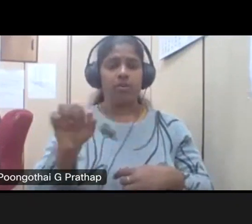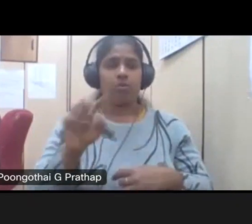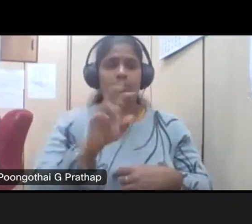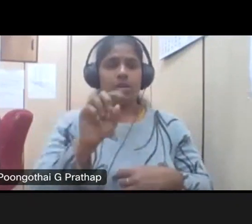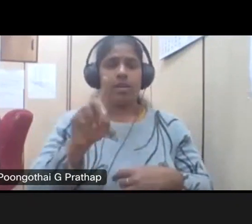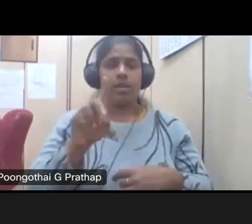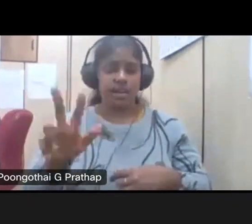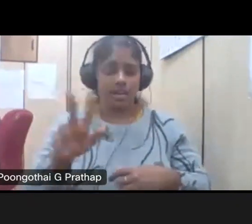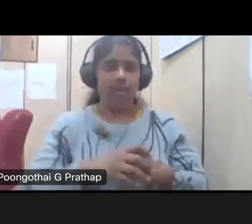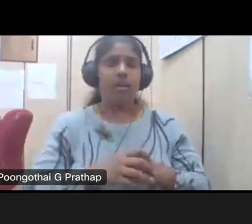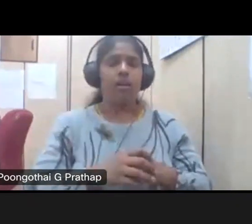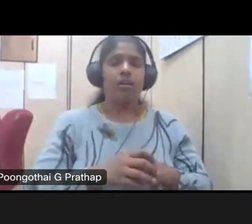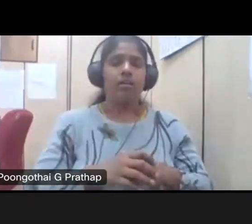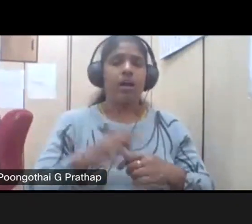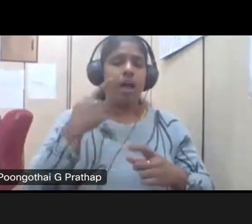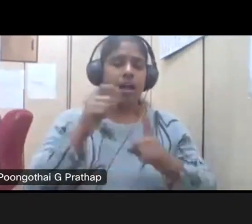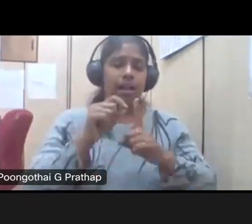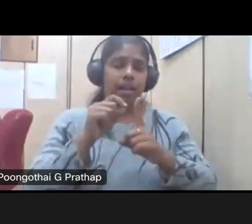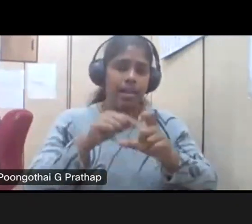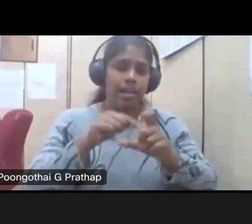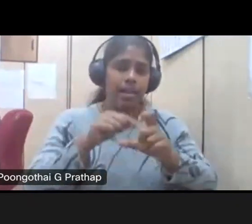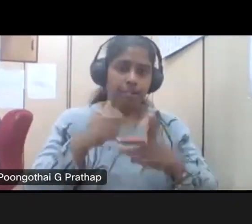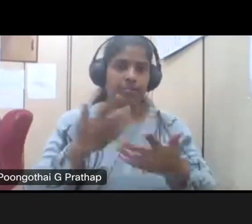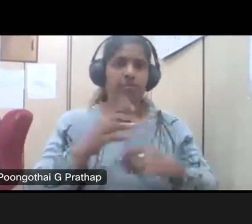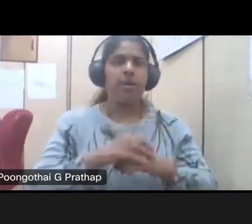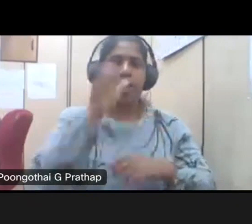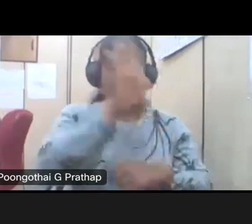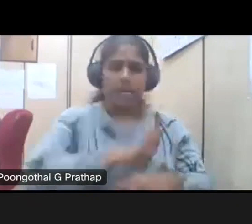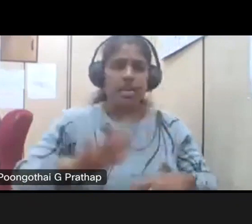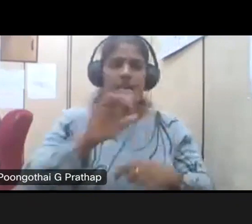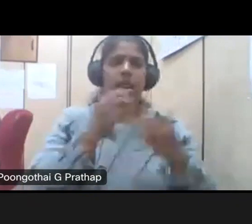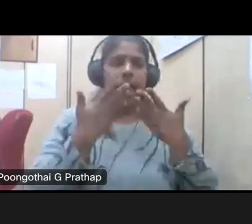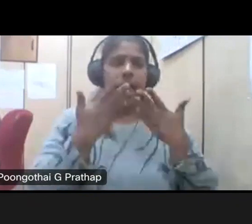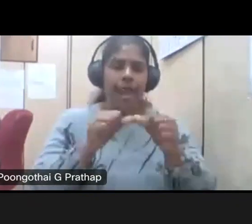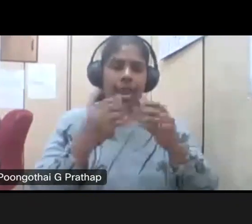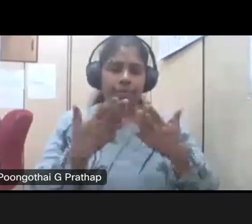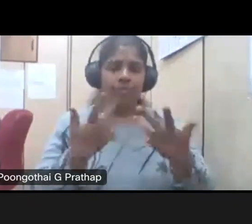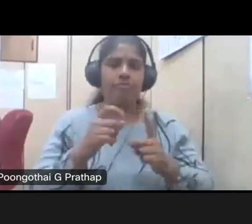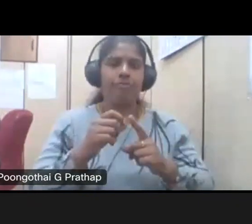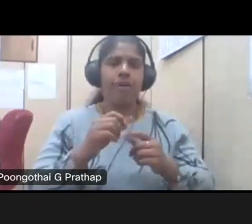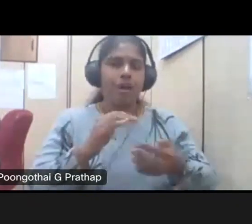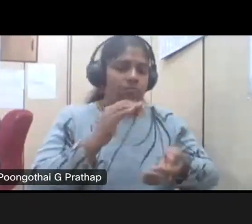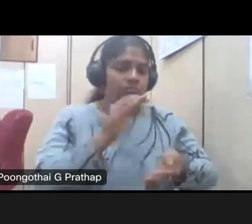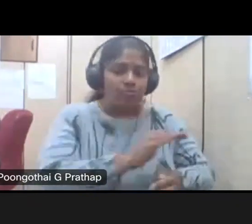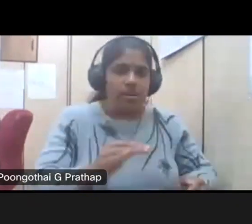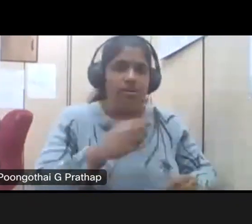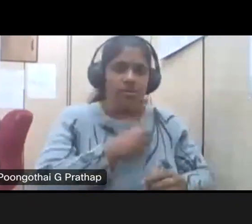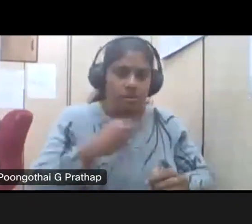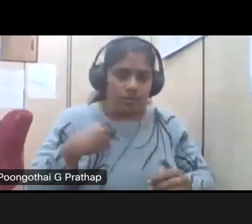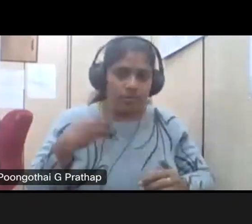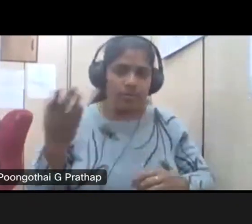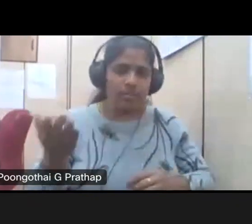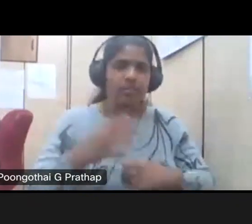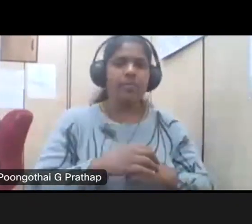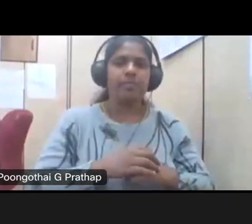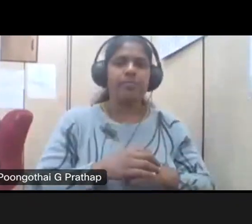past secretary of the Indian Academy of Pediatrics. She has been a faculty in various seminars across the country